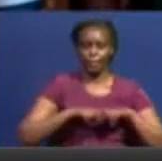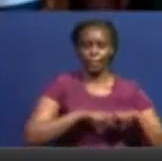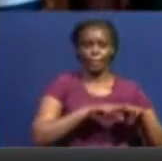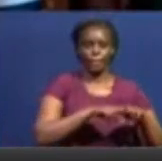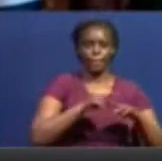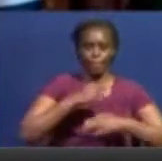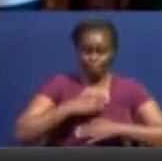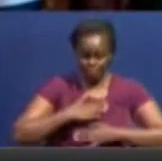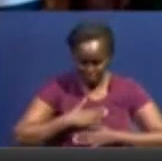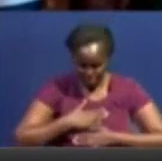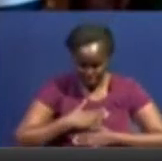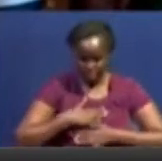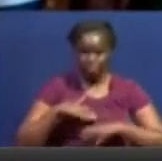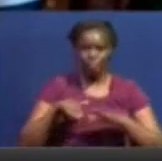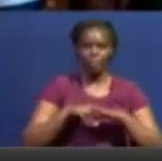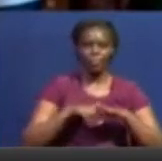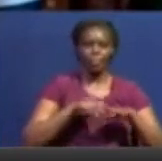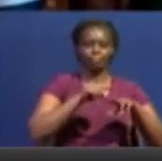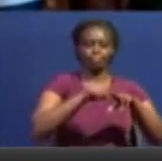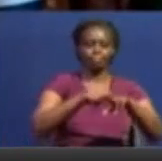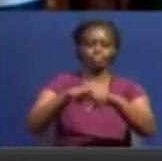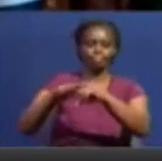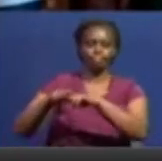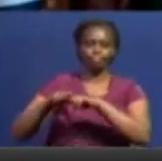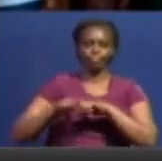Take your seats.